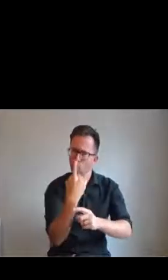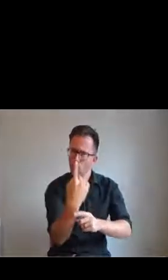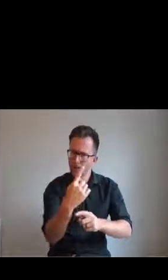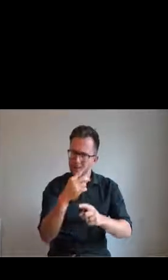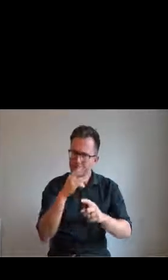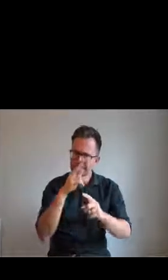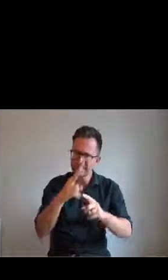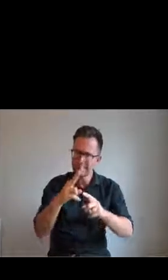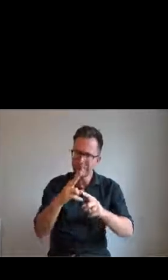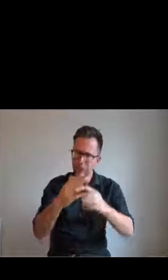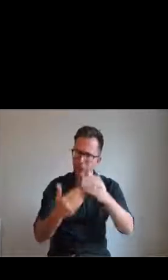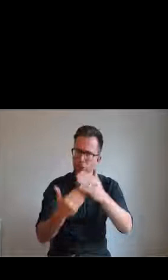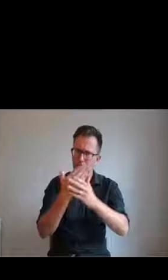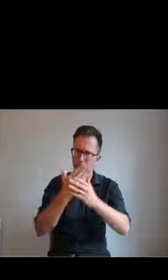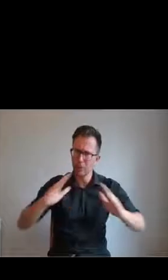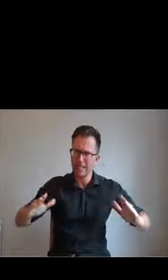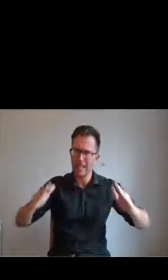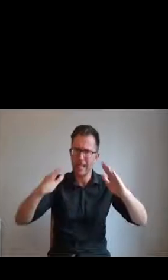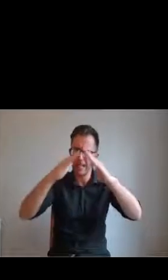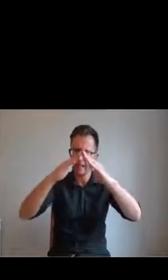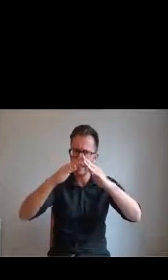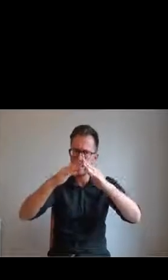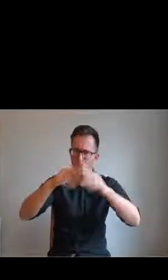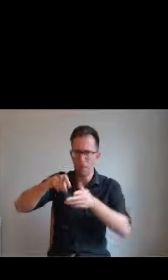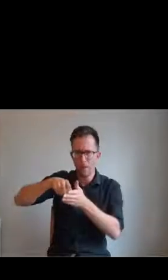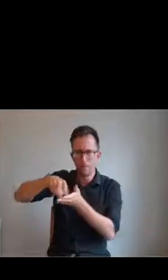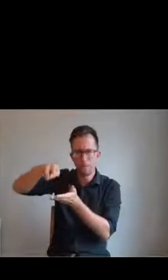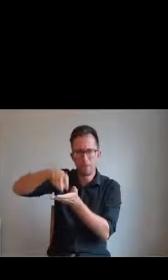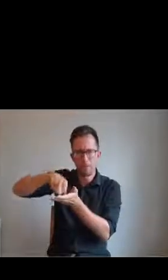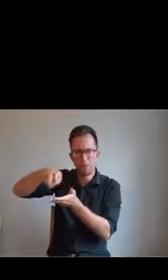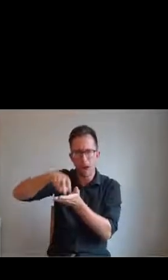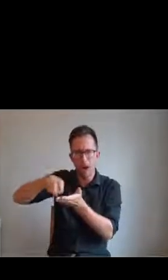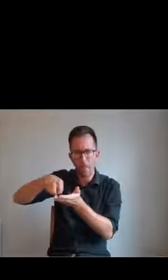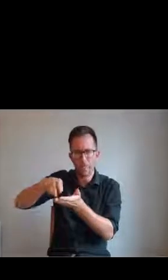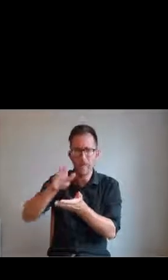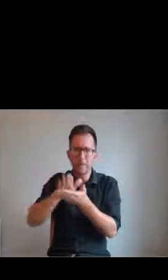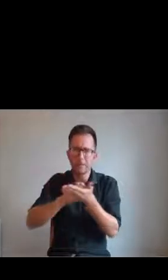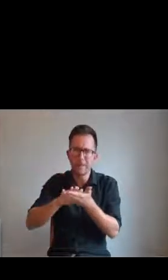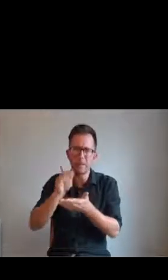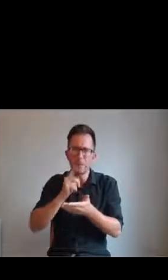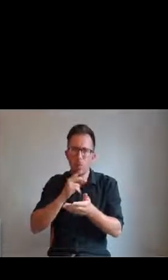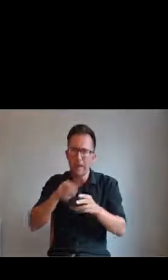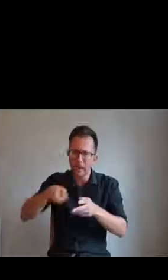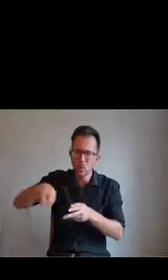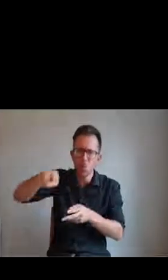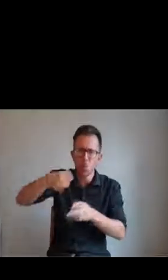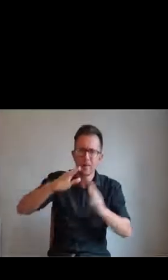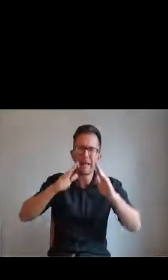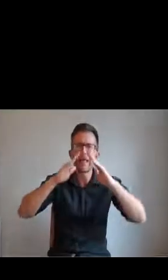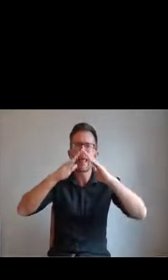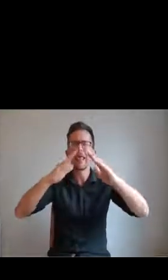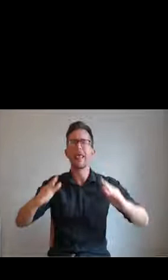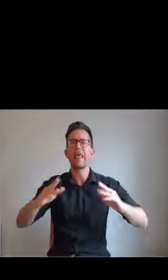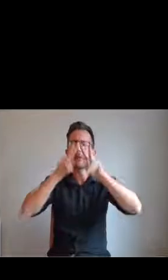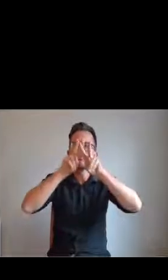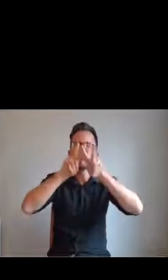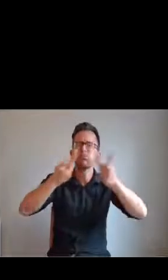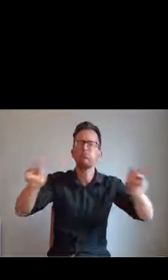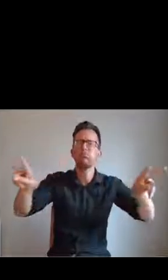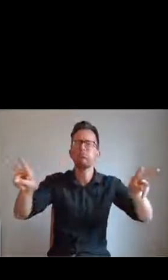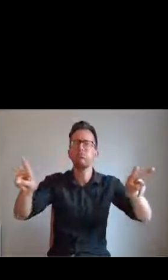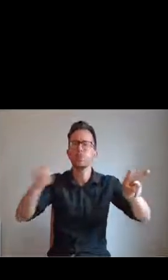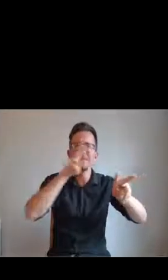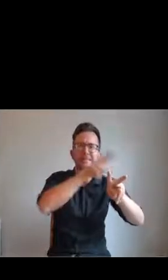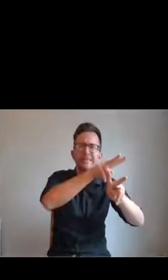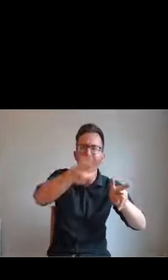image, a new landform with footpaths will lead up to elevated viewpoints looking out to the south, east and west, from where Coal House